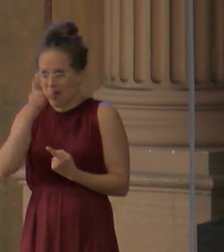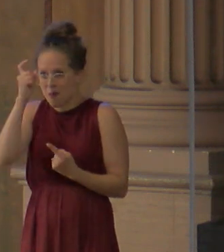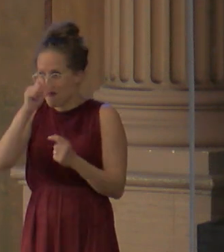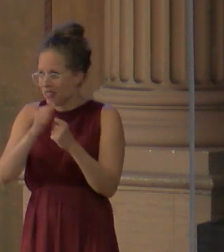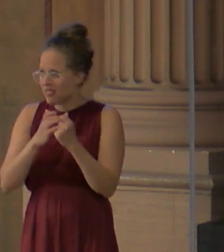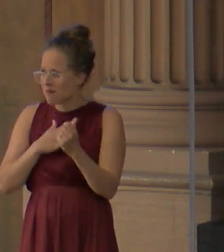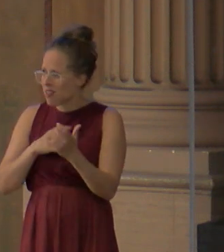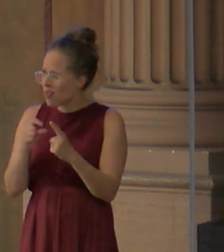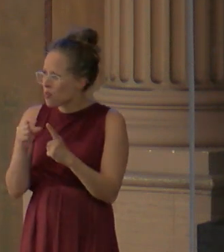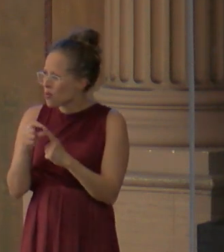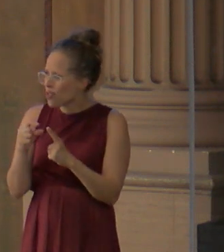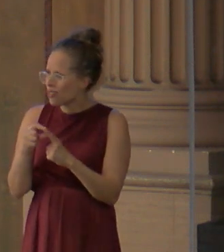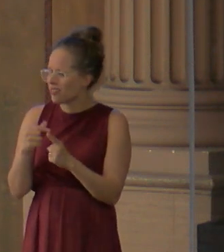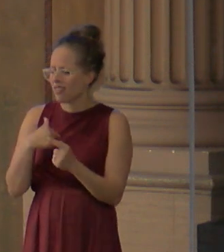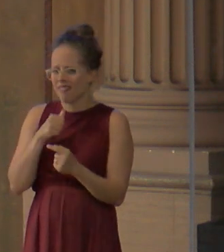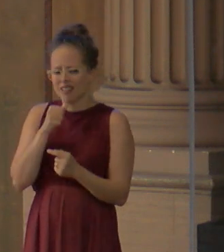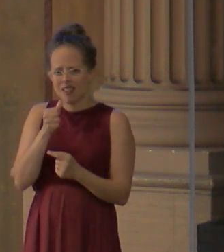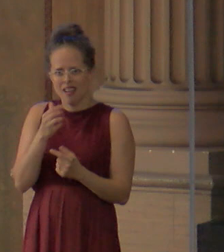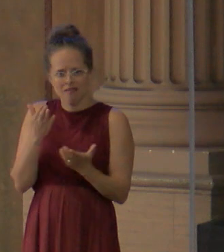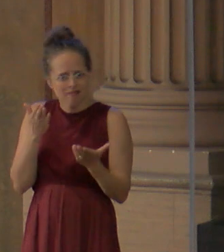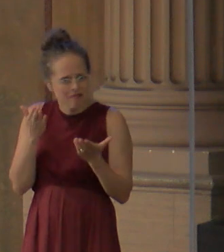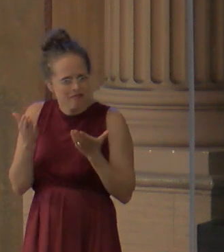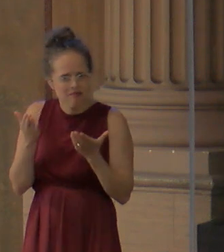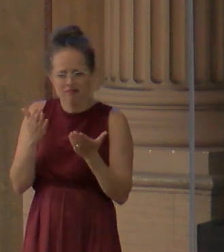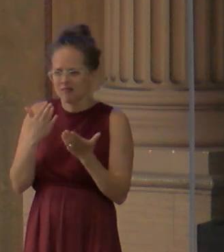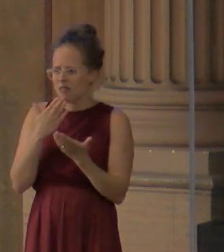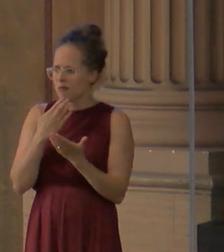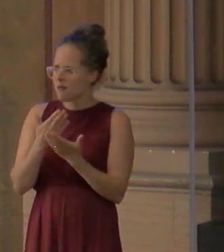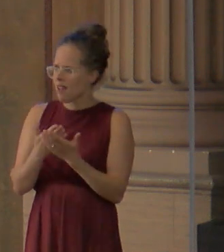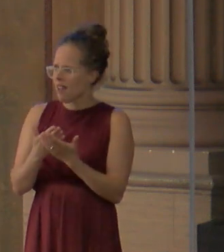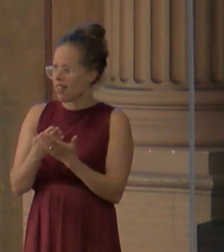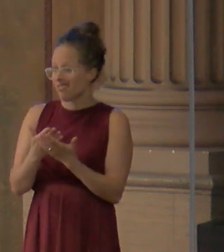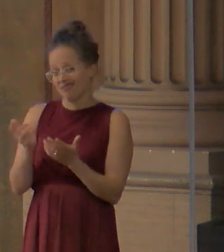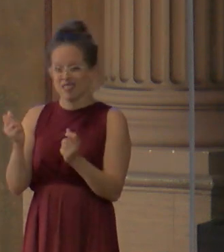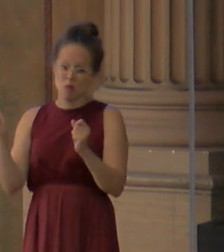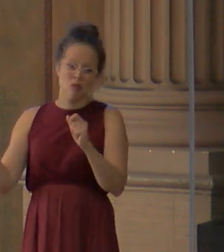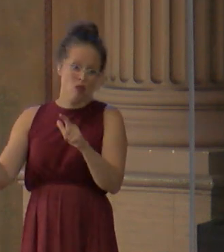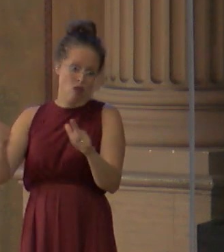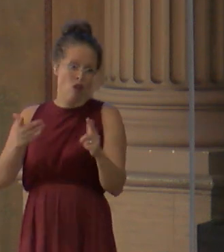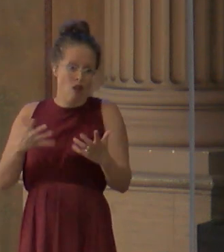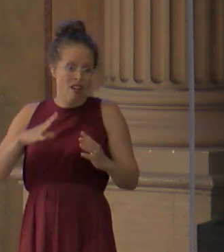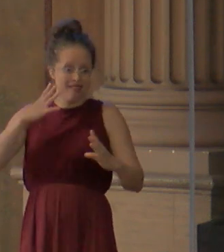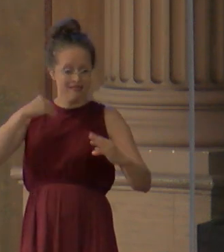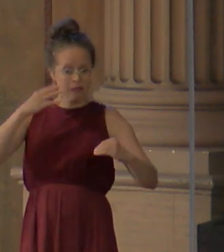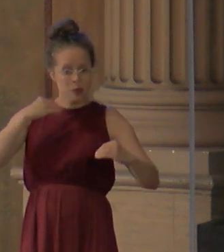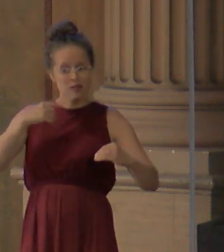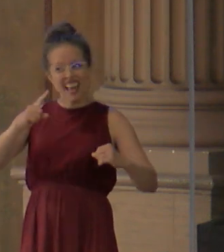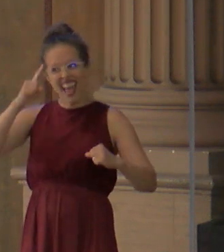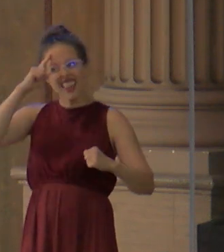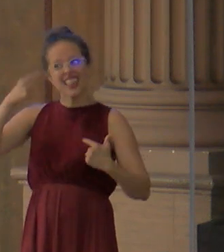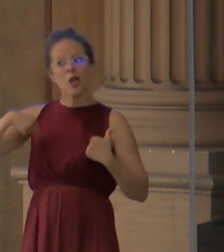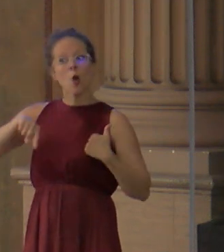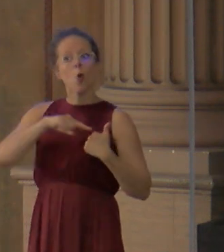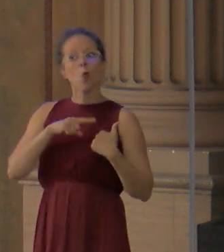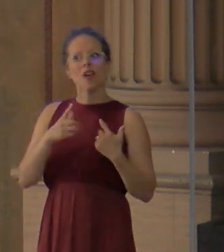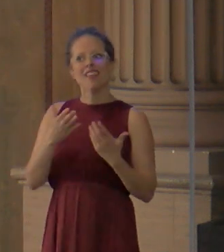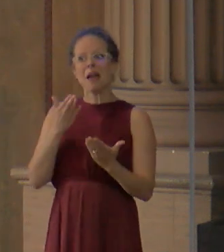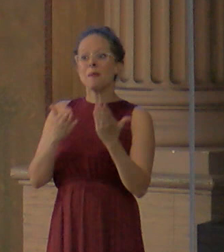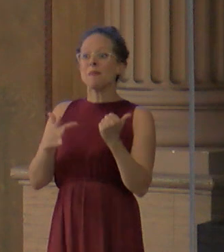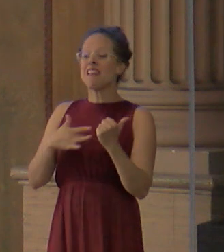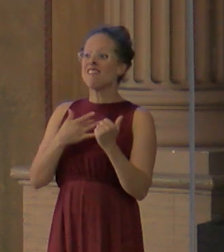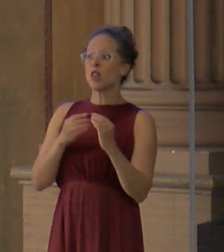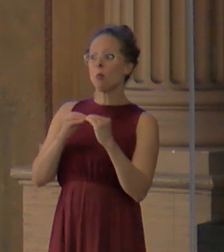haven't stewarded them well. We all do. In fact, we might identify, I think, probably better next week when we talk